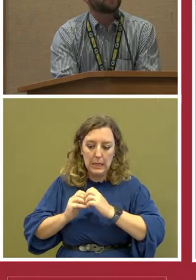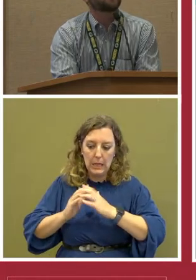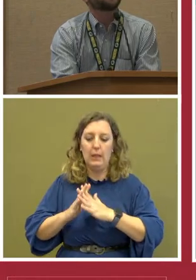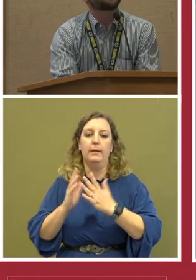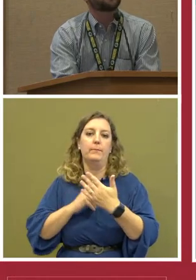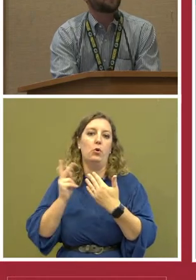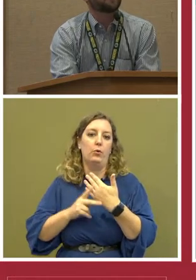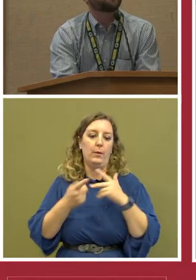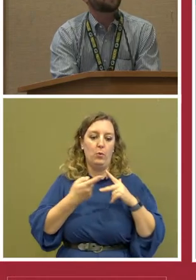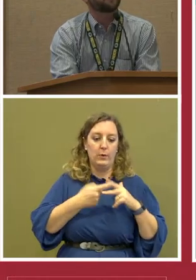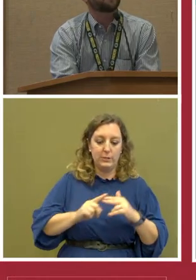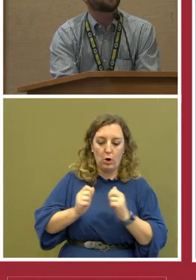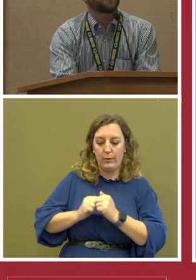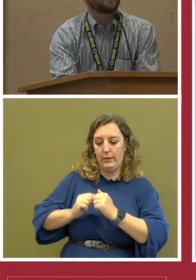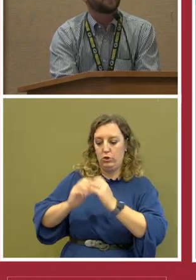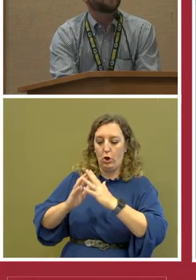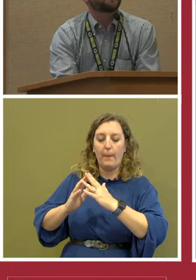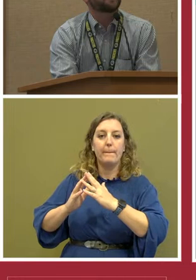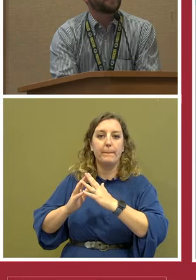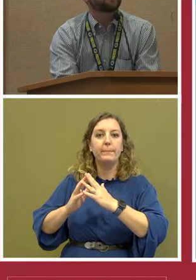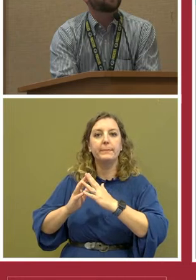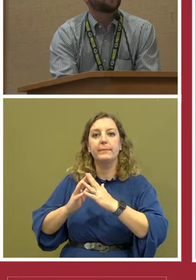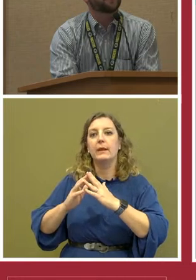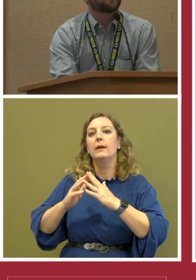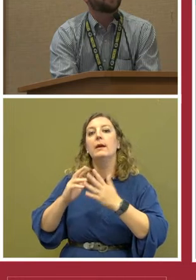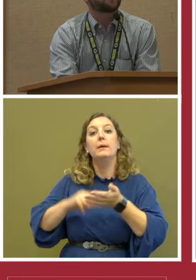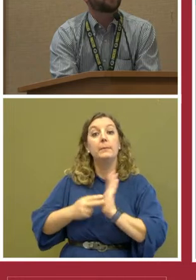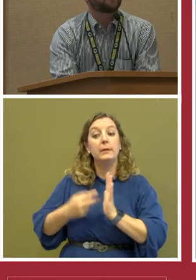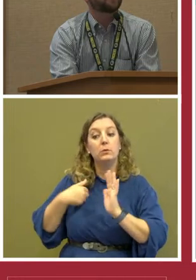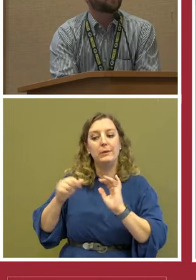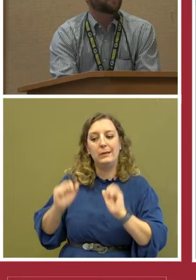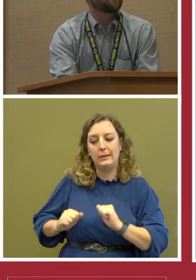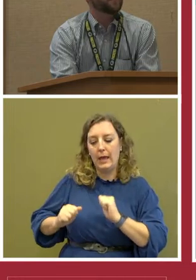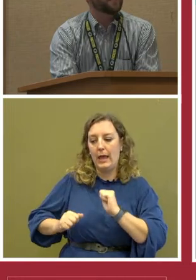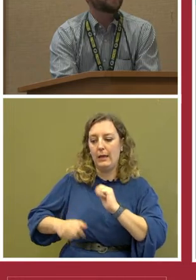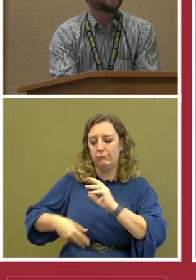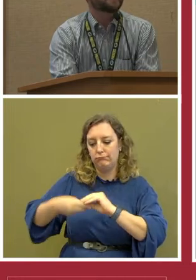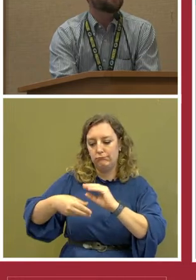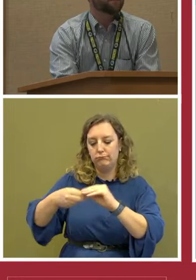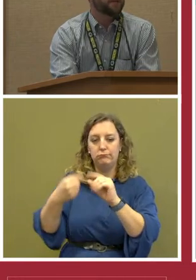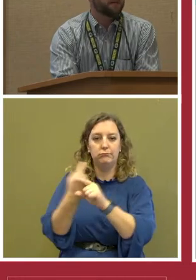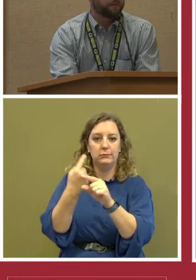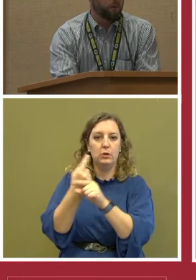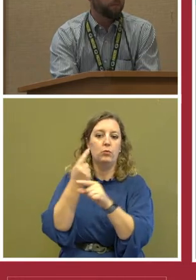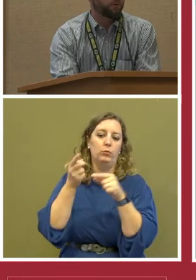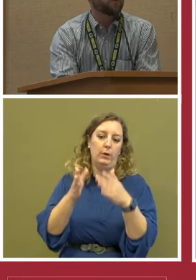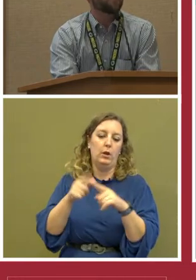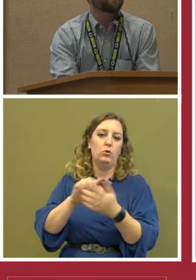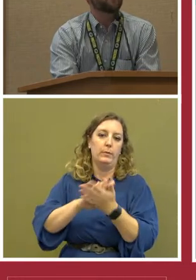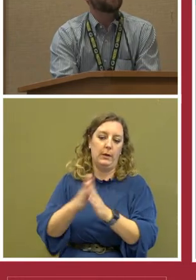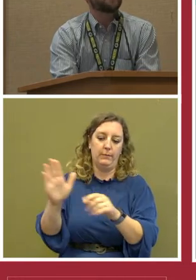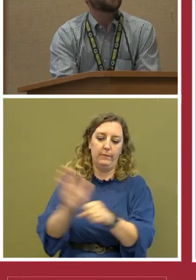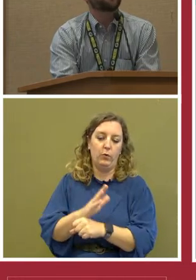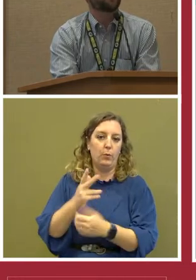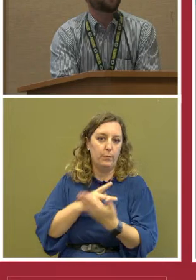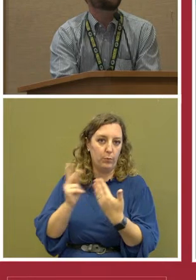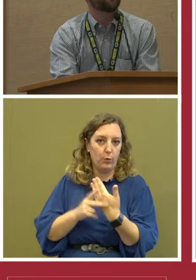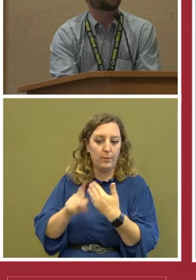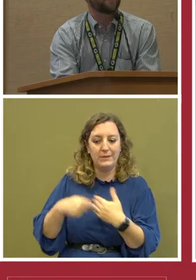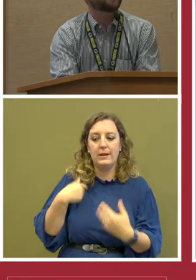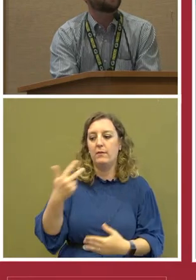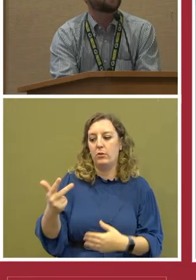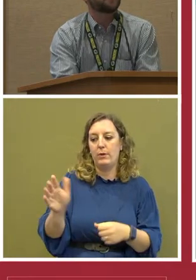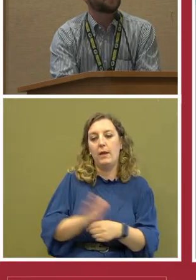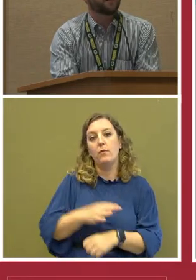times we'll start in a startup, and it allows for us to build it the right way. To be a full program, you have to have 3